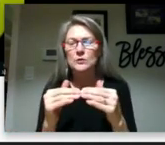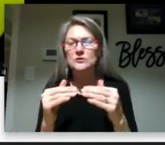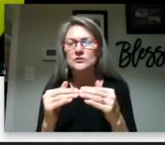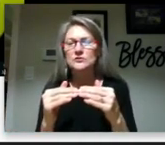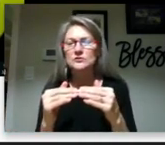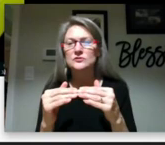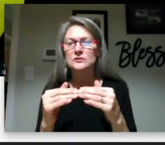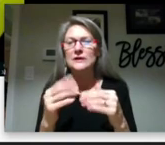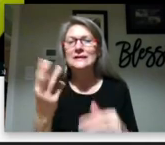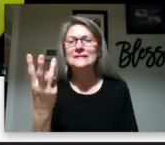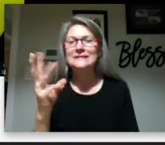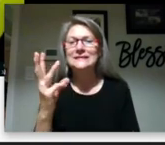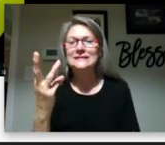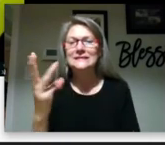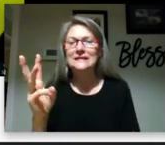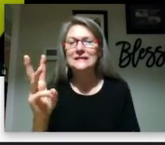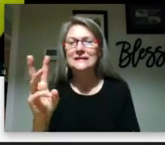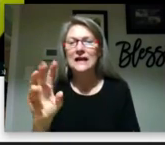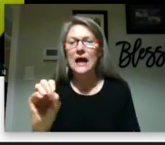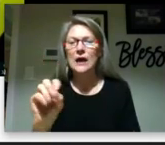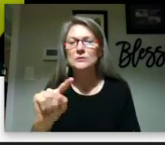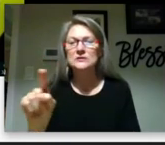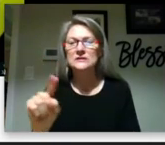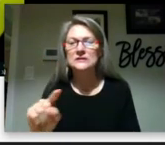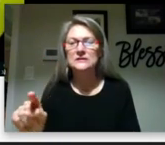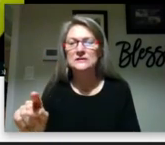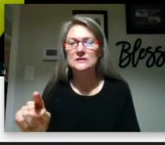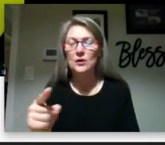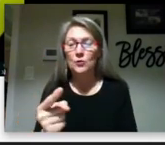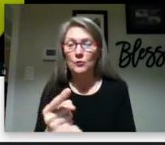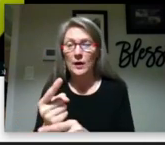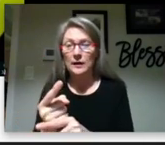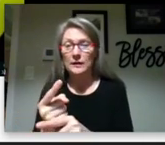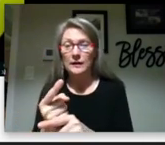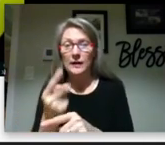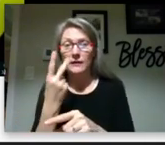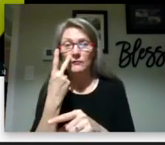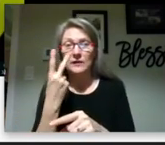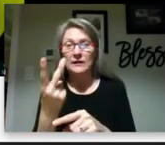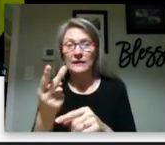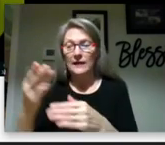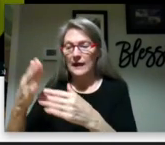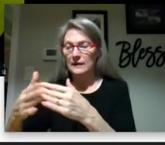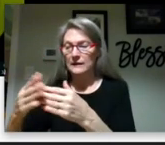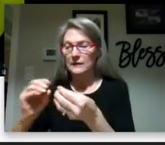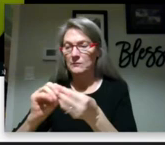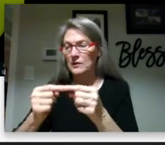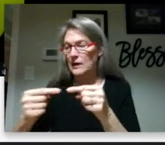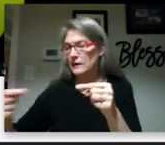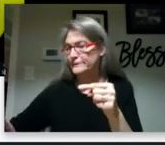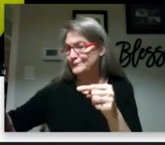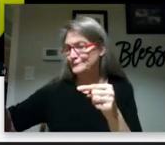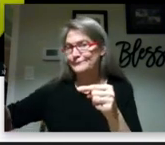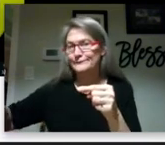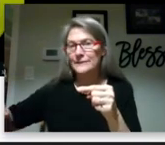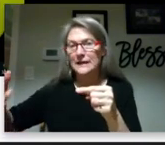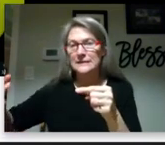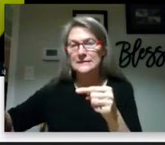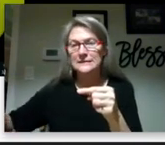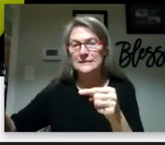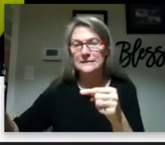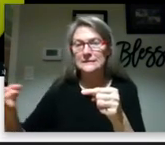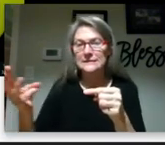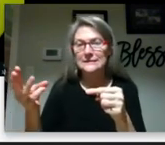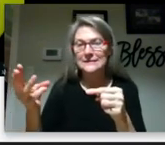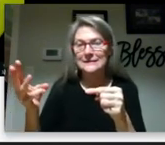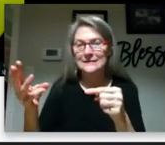to 16 ounces, right? And if we look at the end of our number line, that's what we would see, right? We see 16 ounces